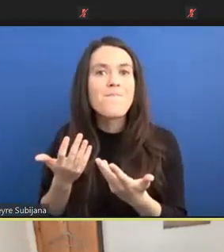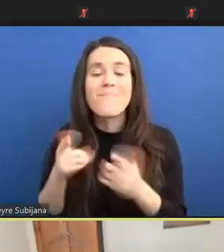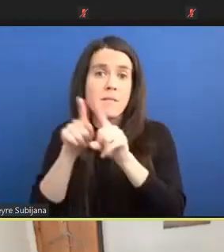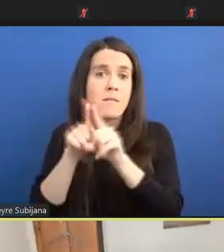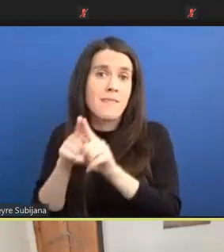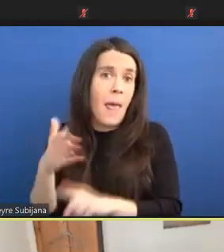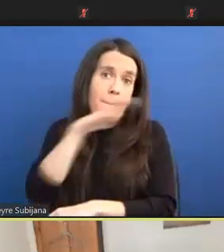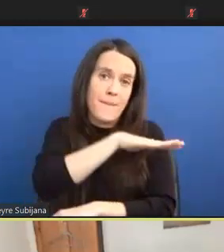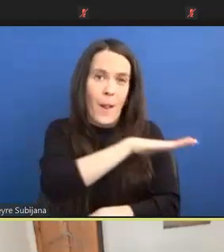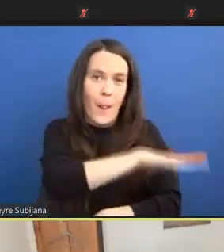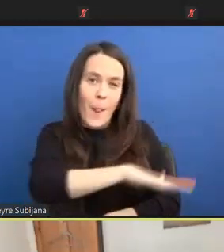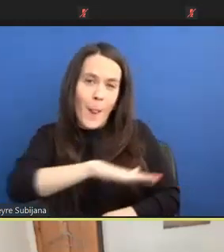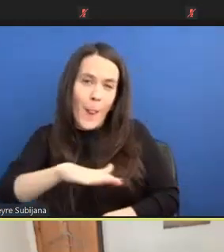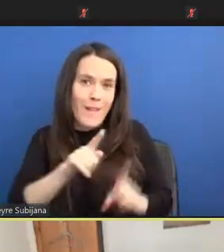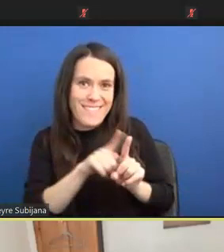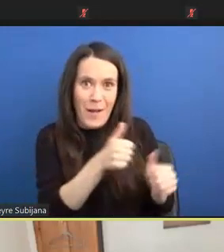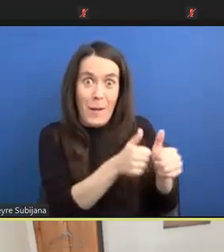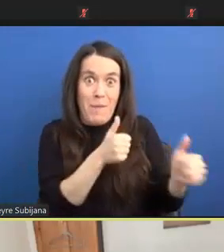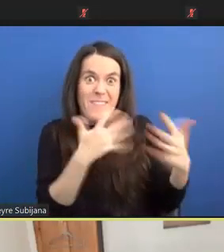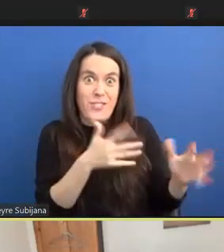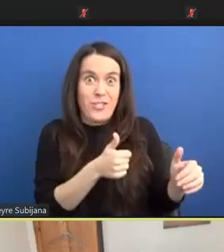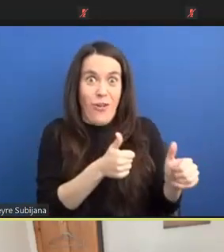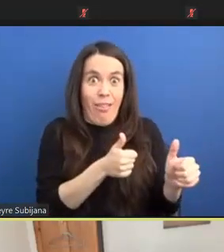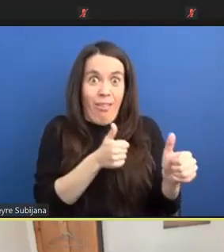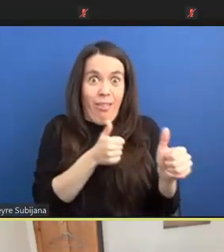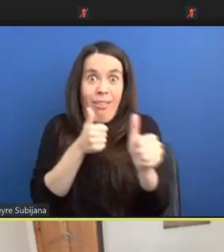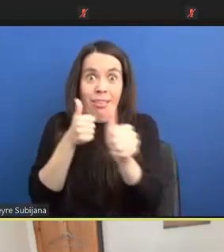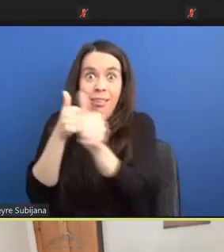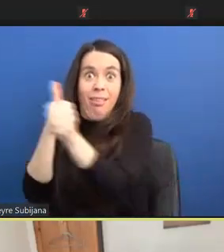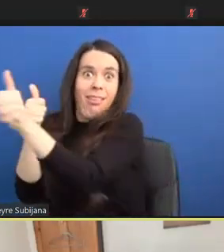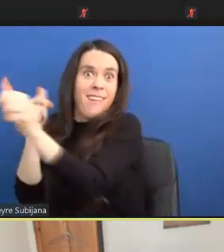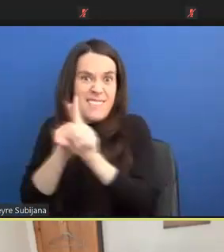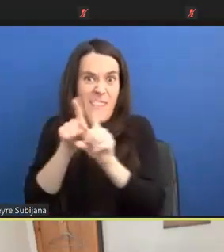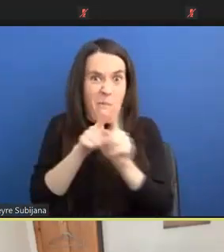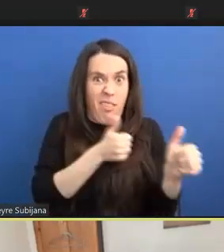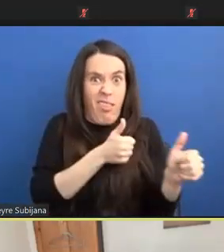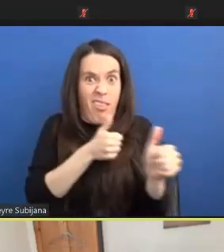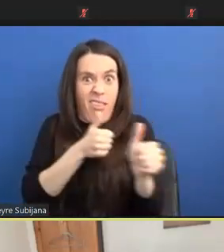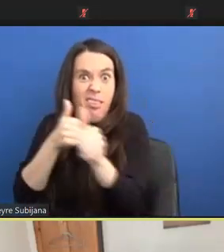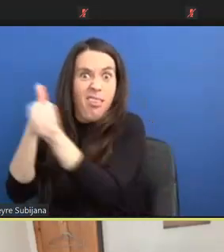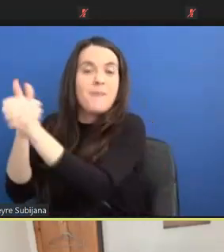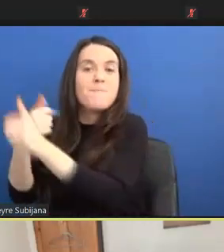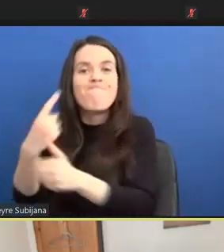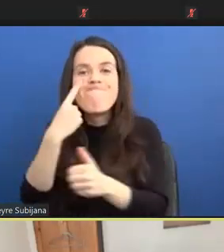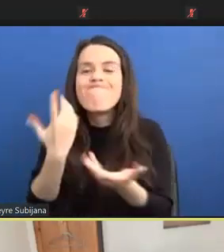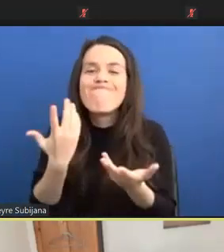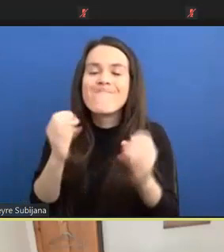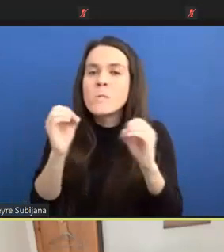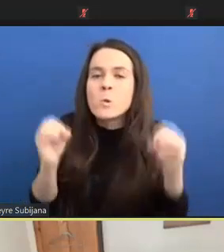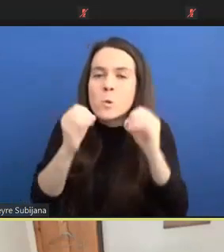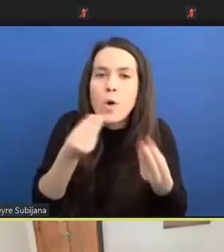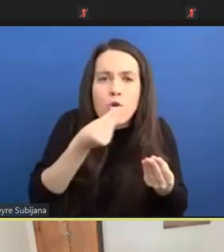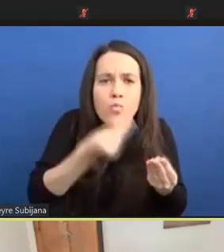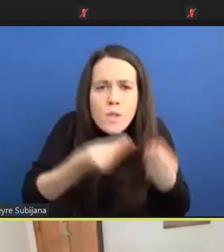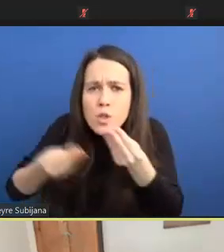too. So there is a, you know, a serious lack of resources at secondary level.